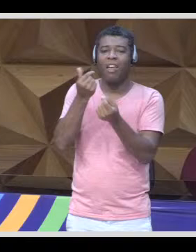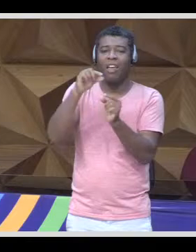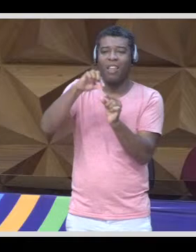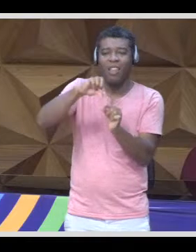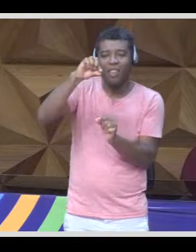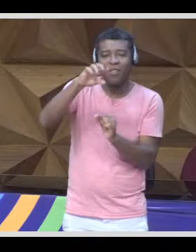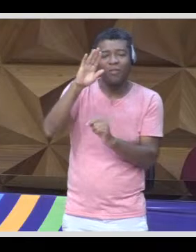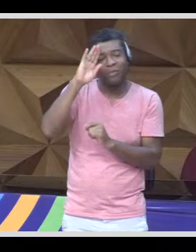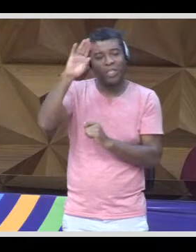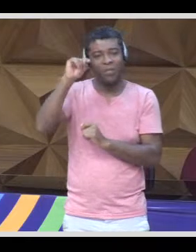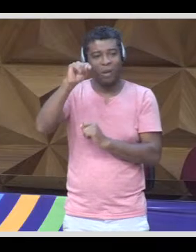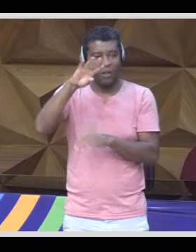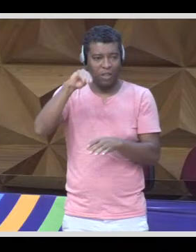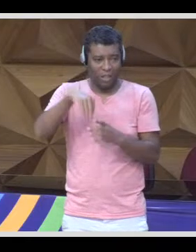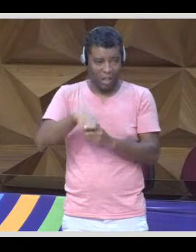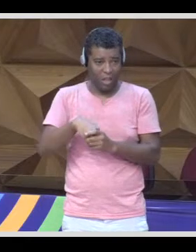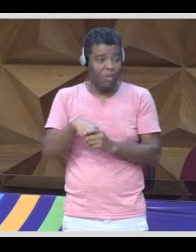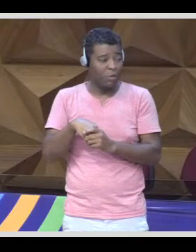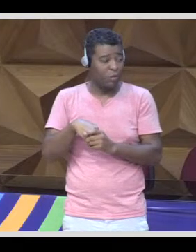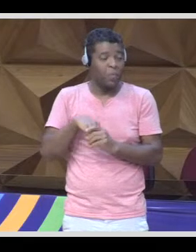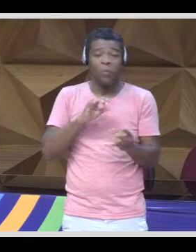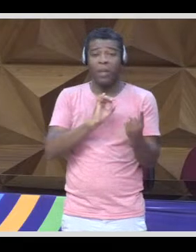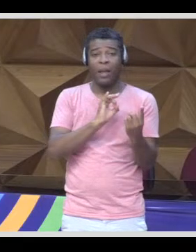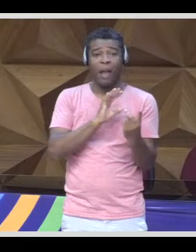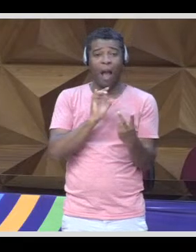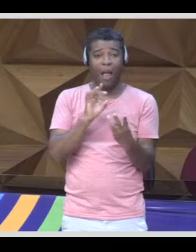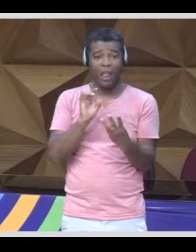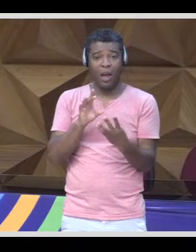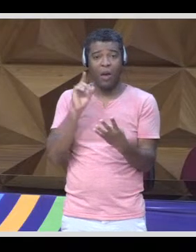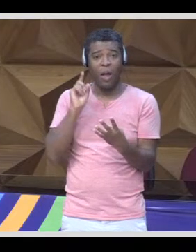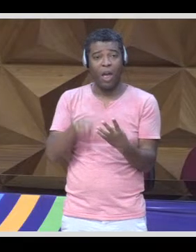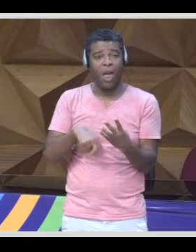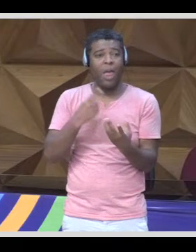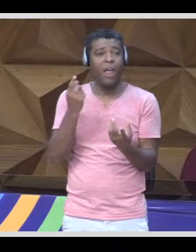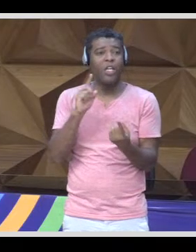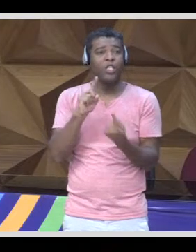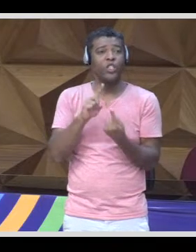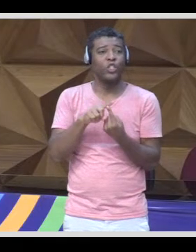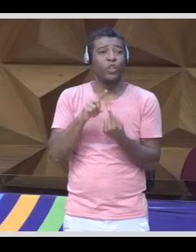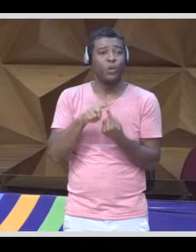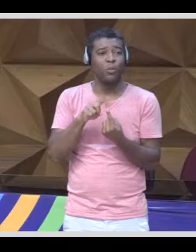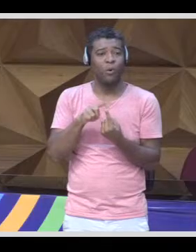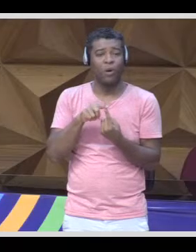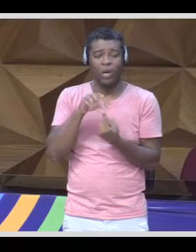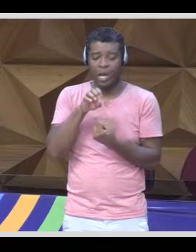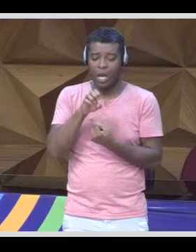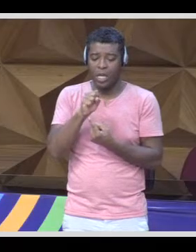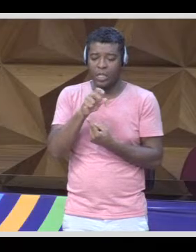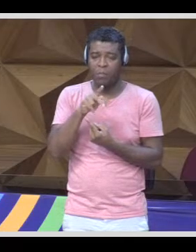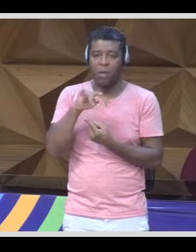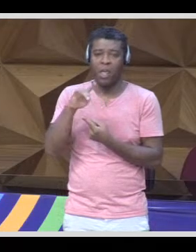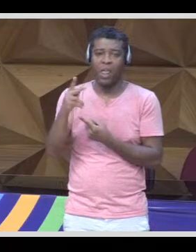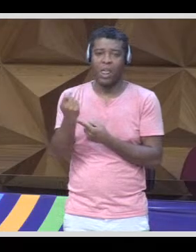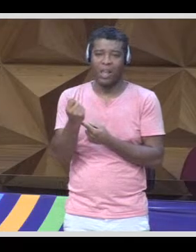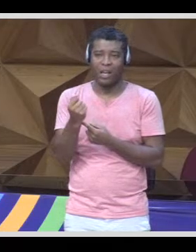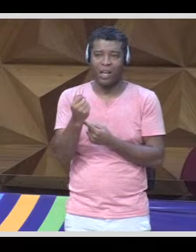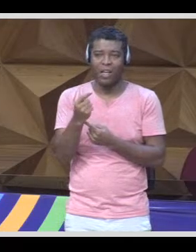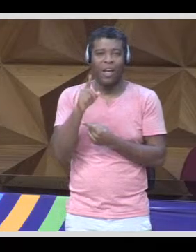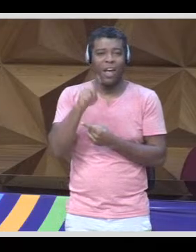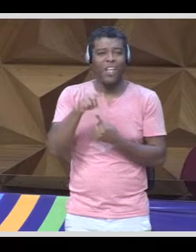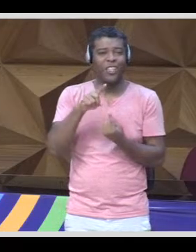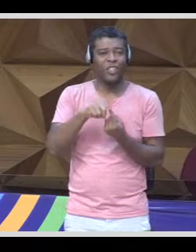a backbone extracted by different methods. So in some cases, I see no structure at all in the